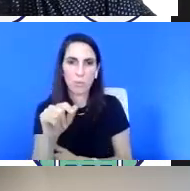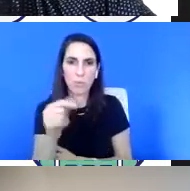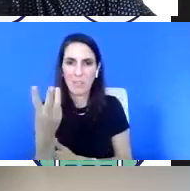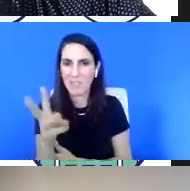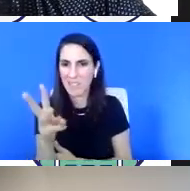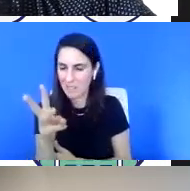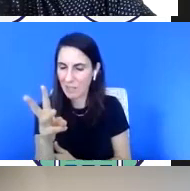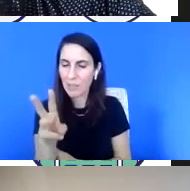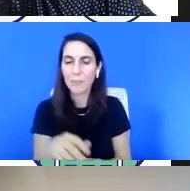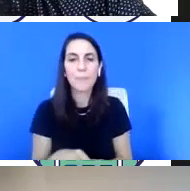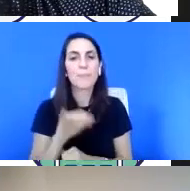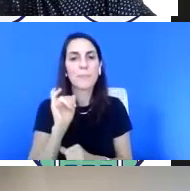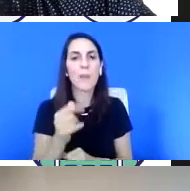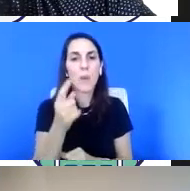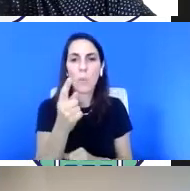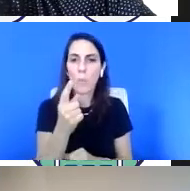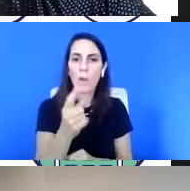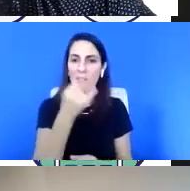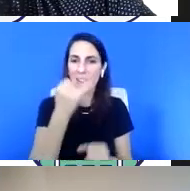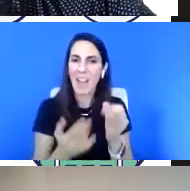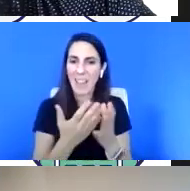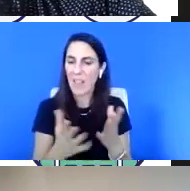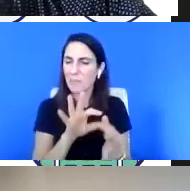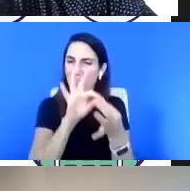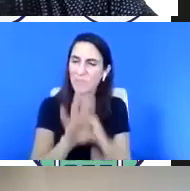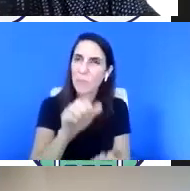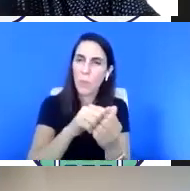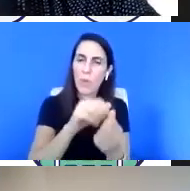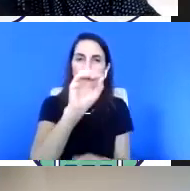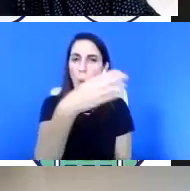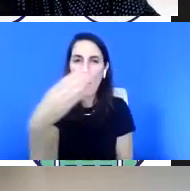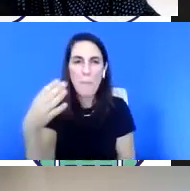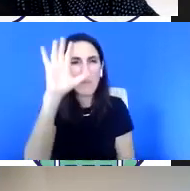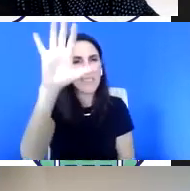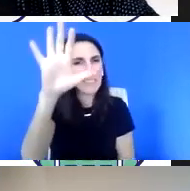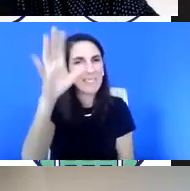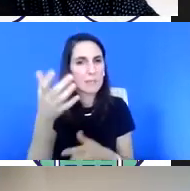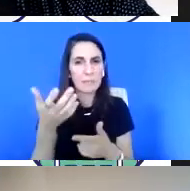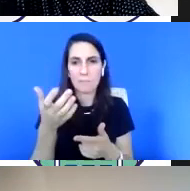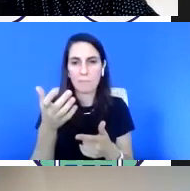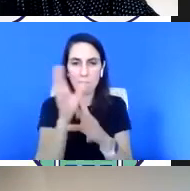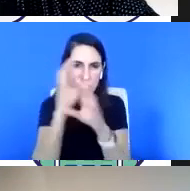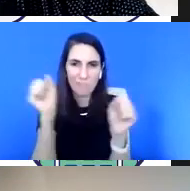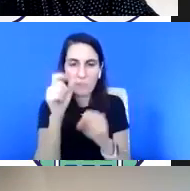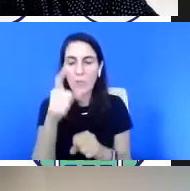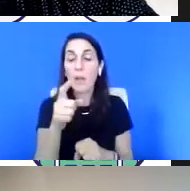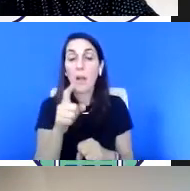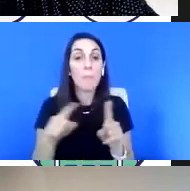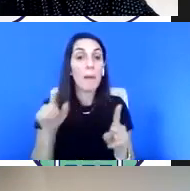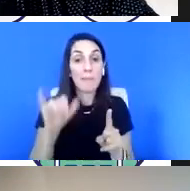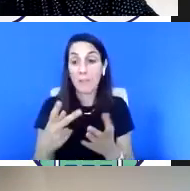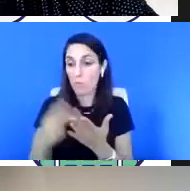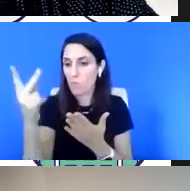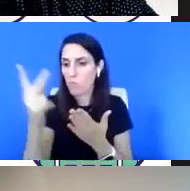was one of the final things done as part of the Obama administration. But one of the great things about this is it was a